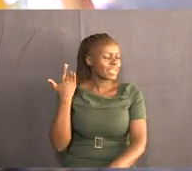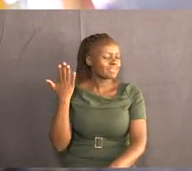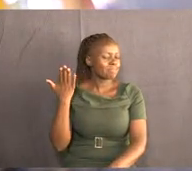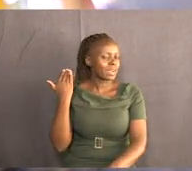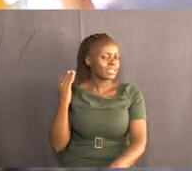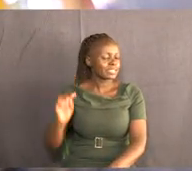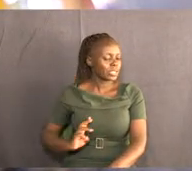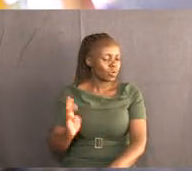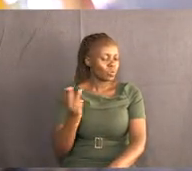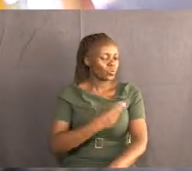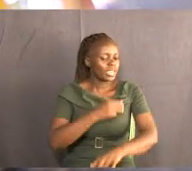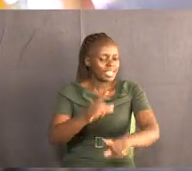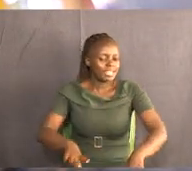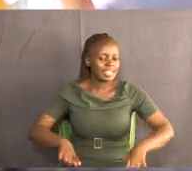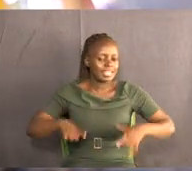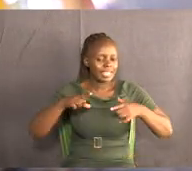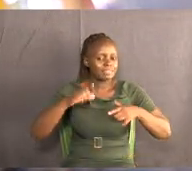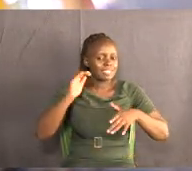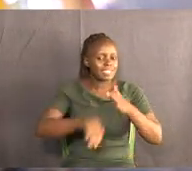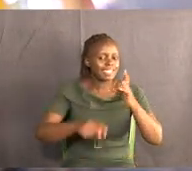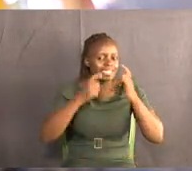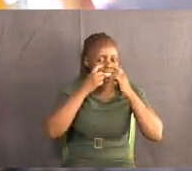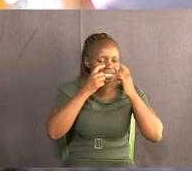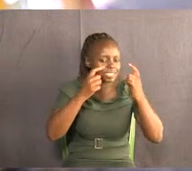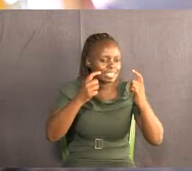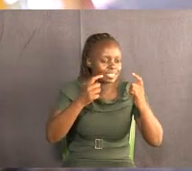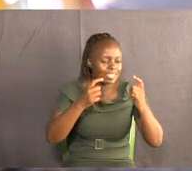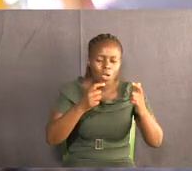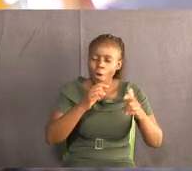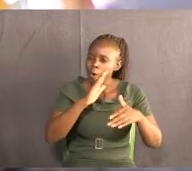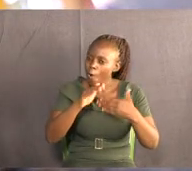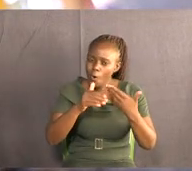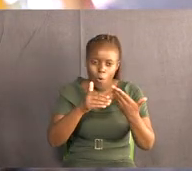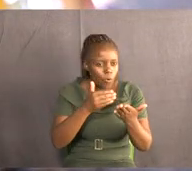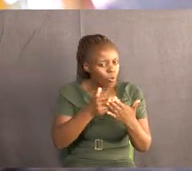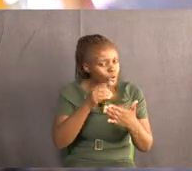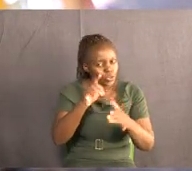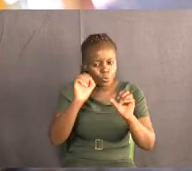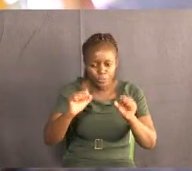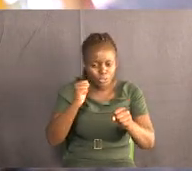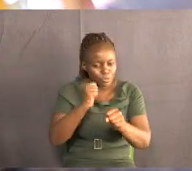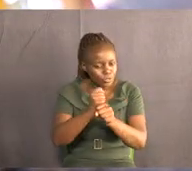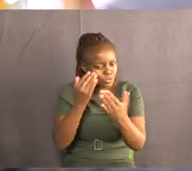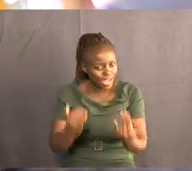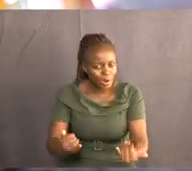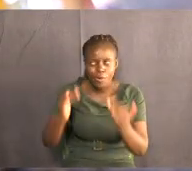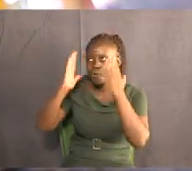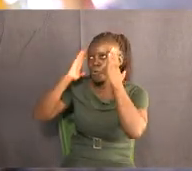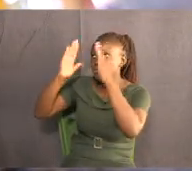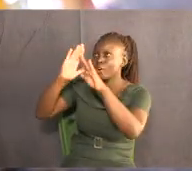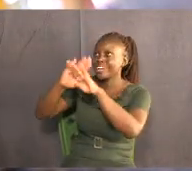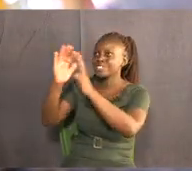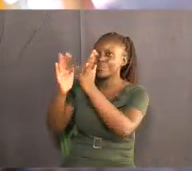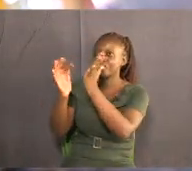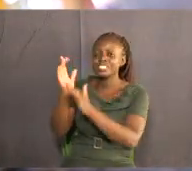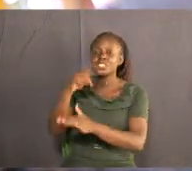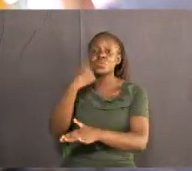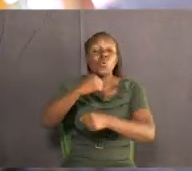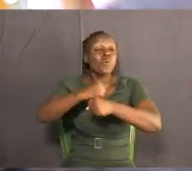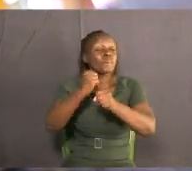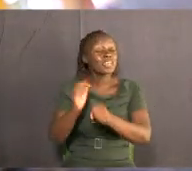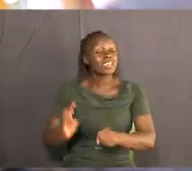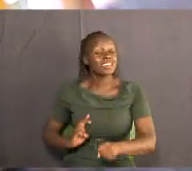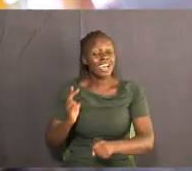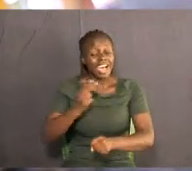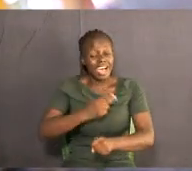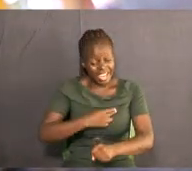once lived in the passions of our flesh, then all we can do is to look to Jesus, who makes us right with him. And his